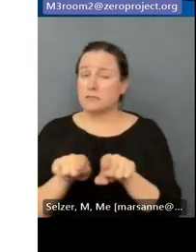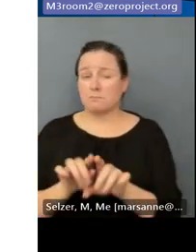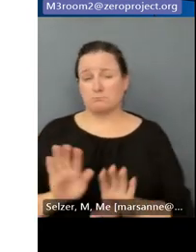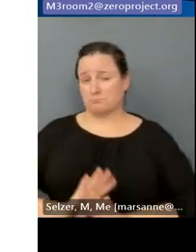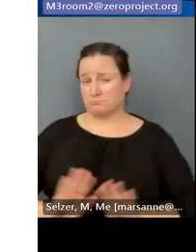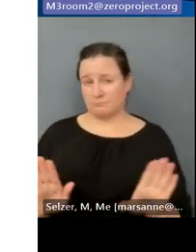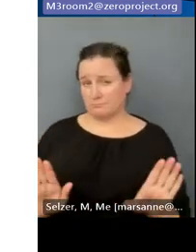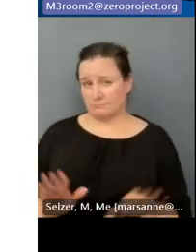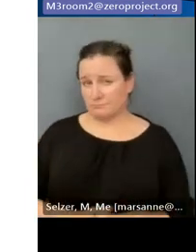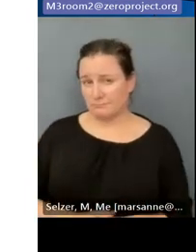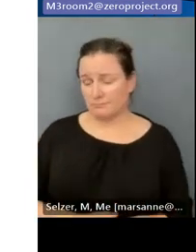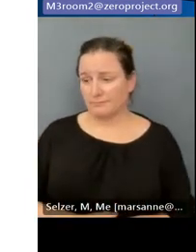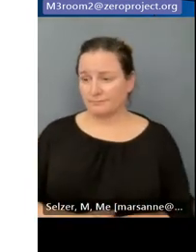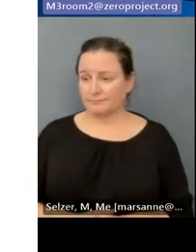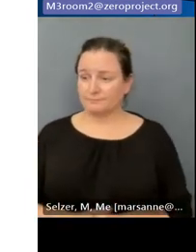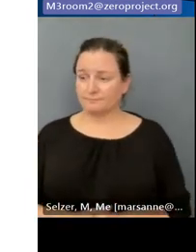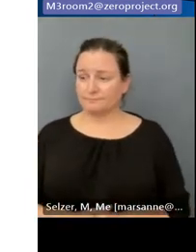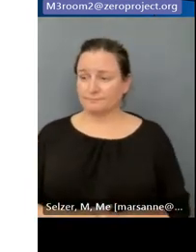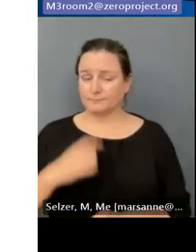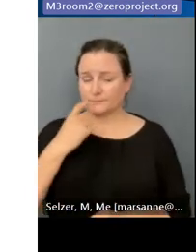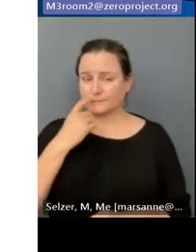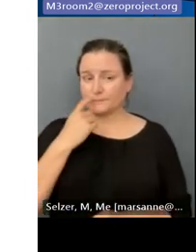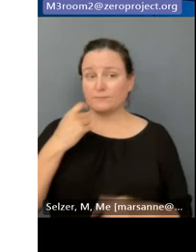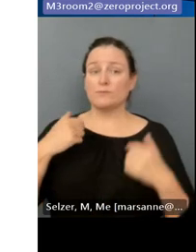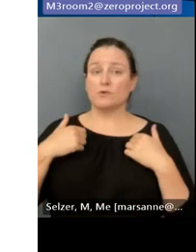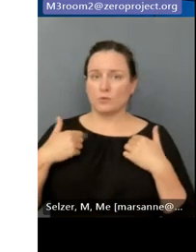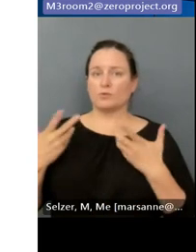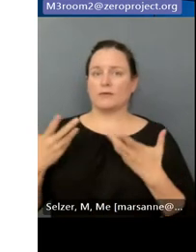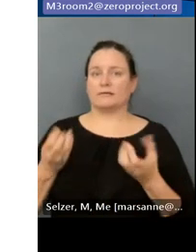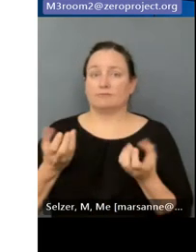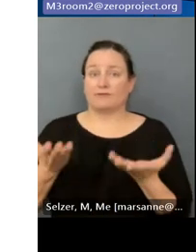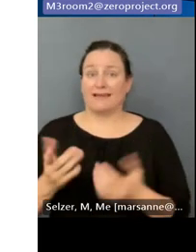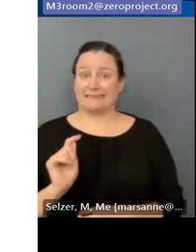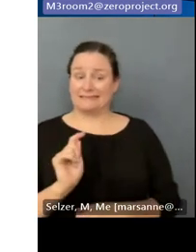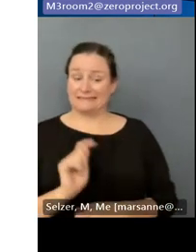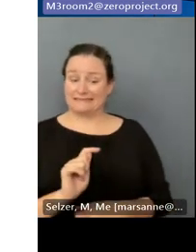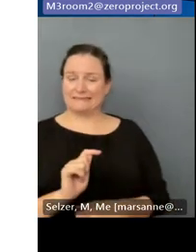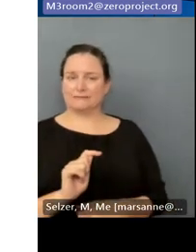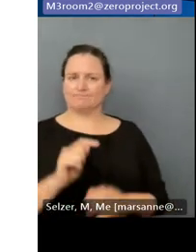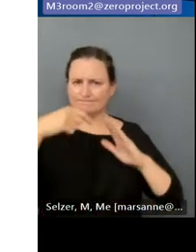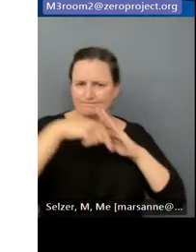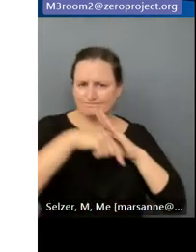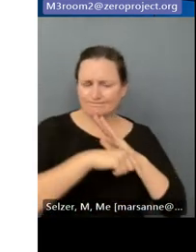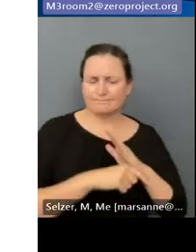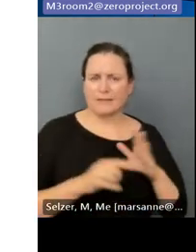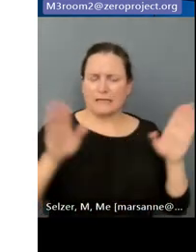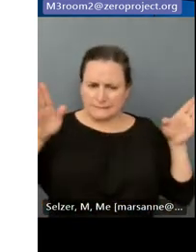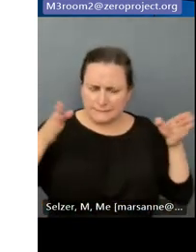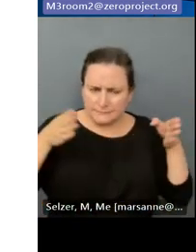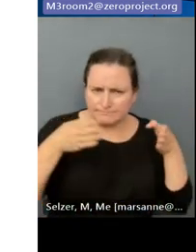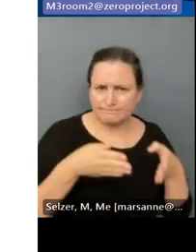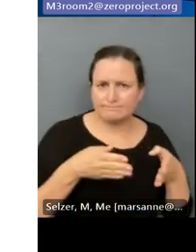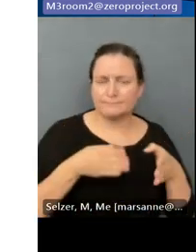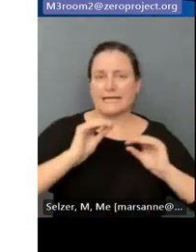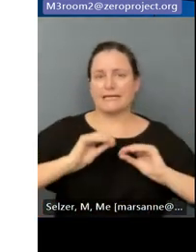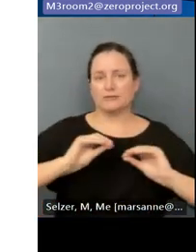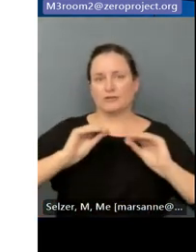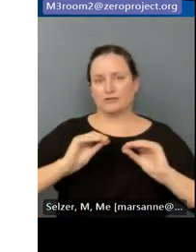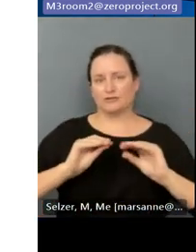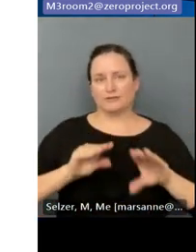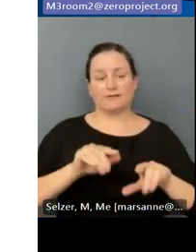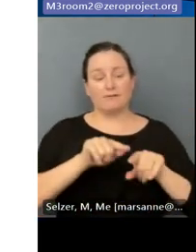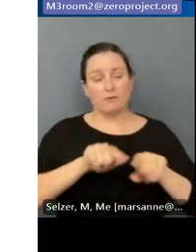the cross-country of special education actions in regular teaching, promoting the development of didactic and pedagogical